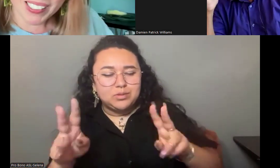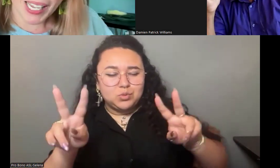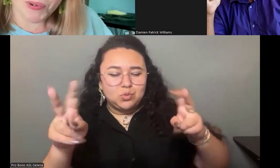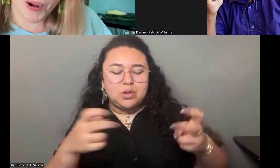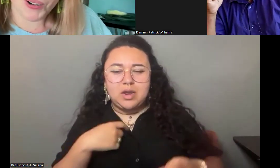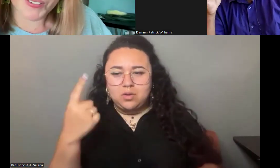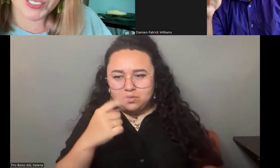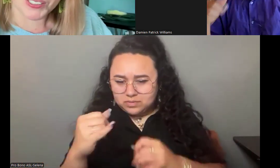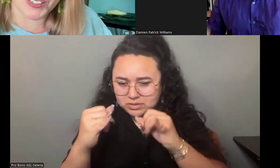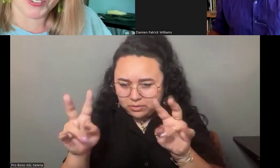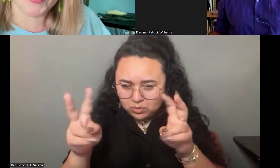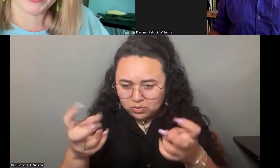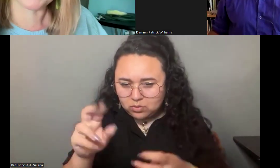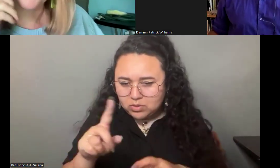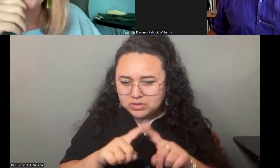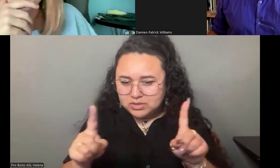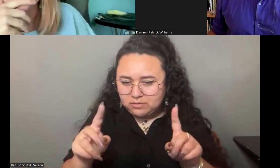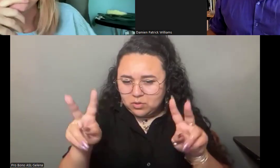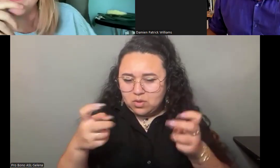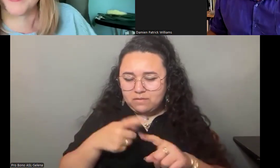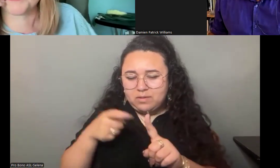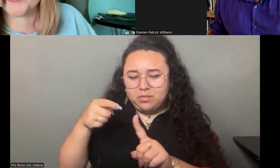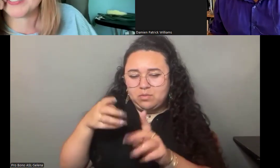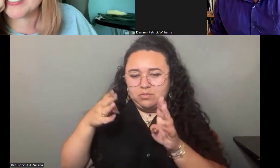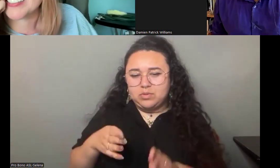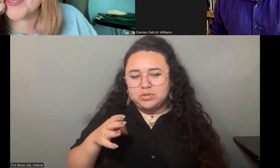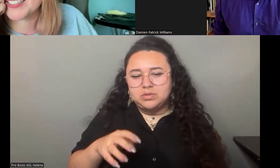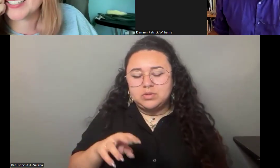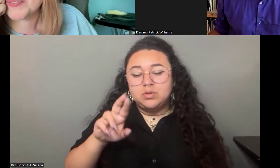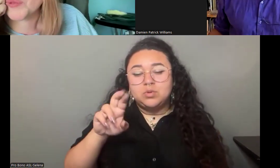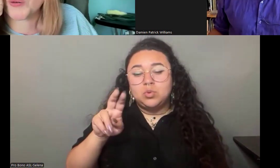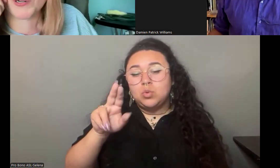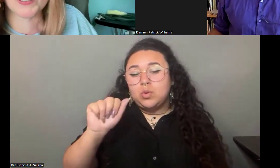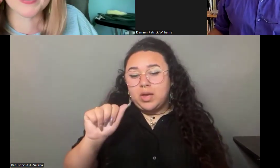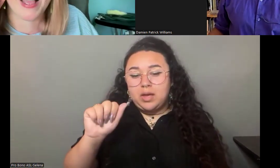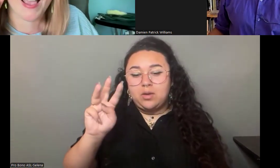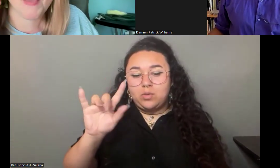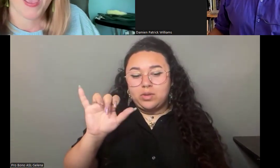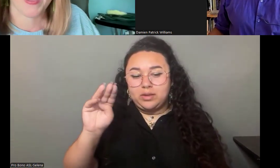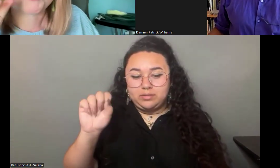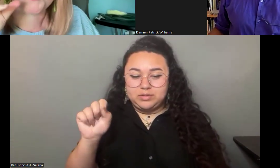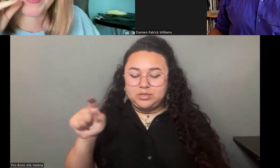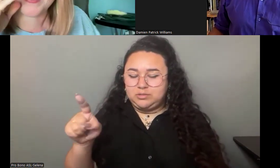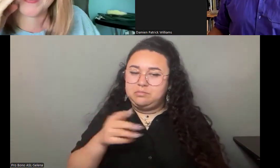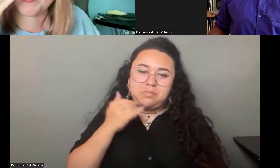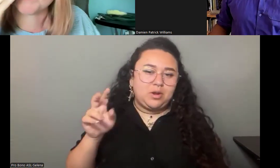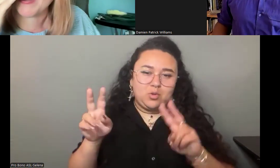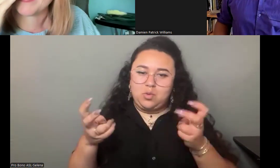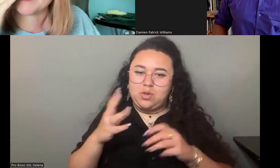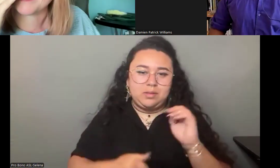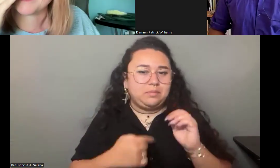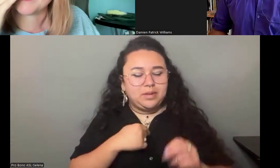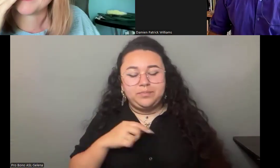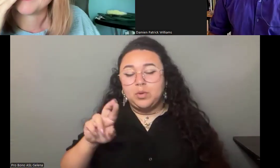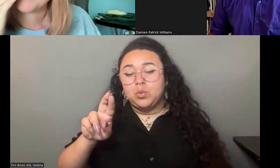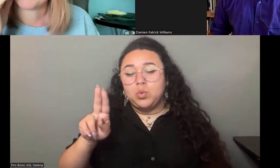if we have the same quote or if it's just different ones. Rua is infinitely more quotable than I am, and Rua